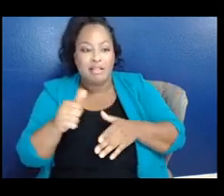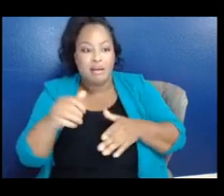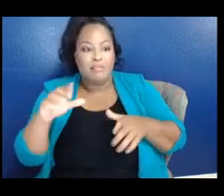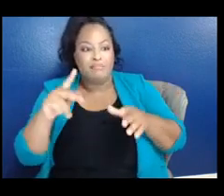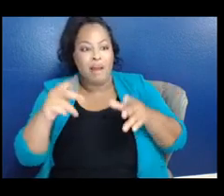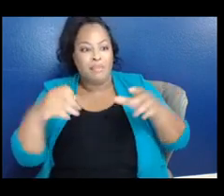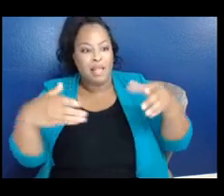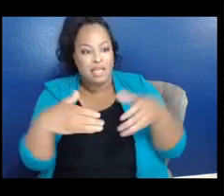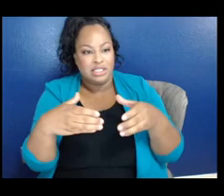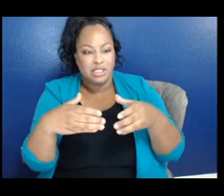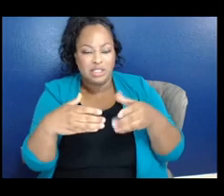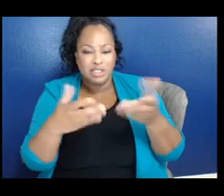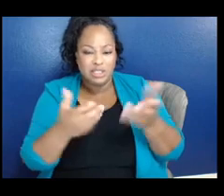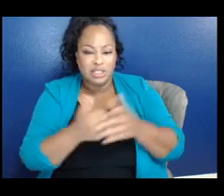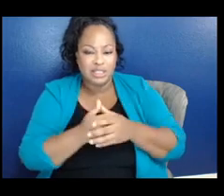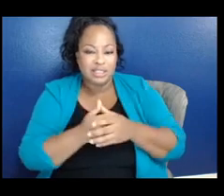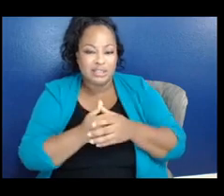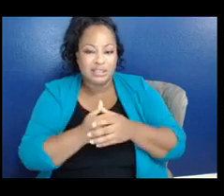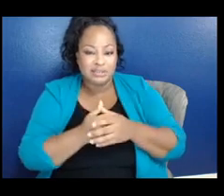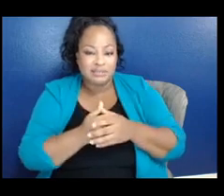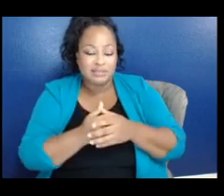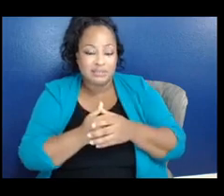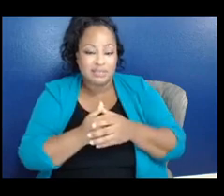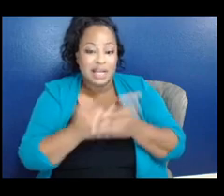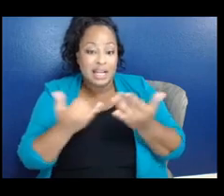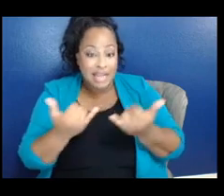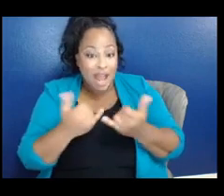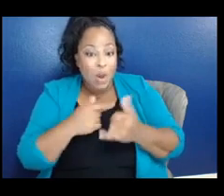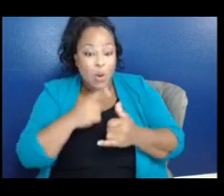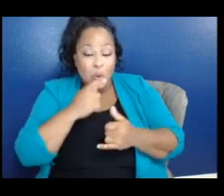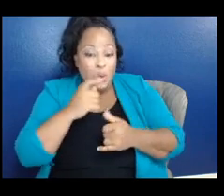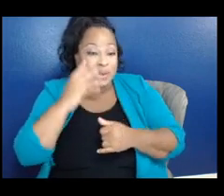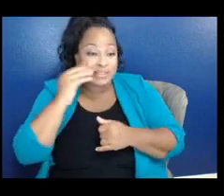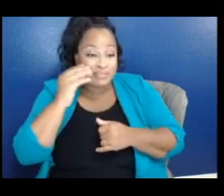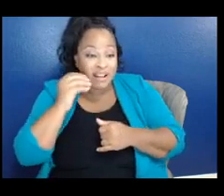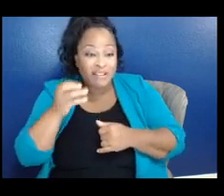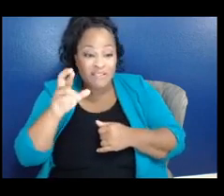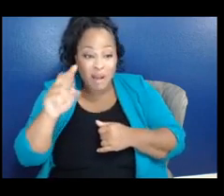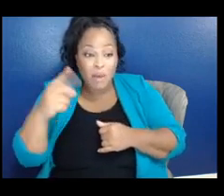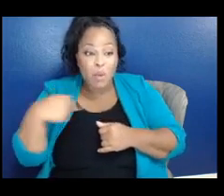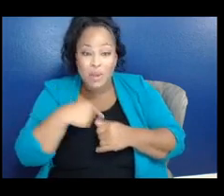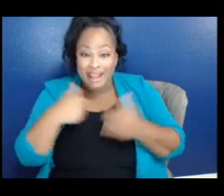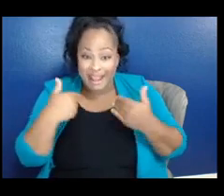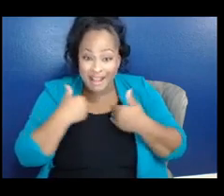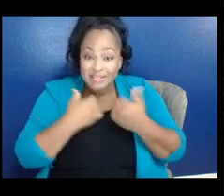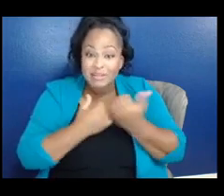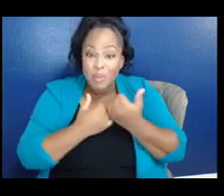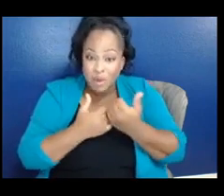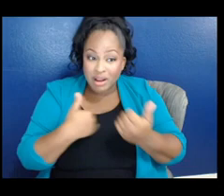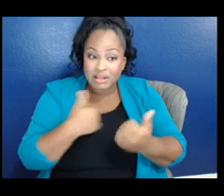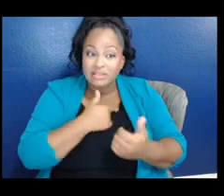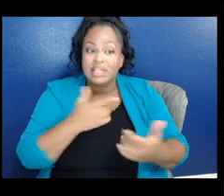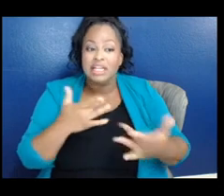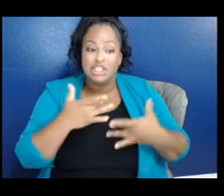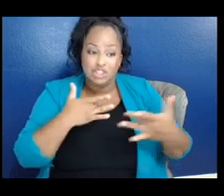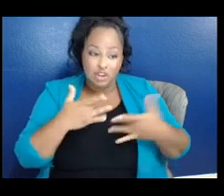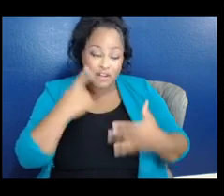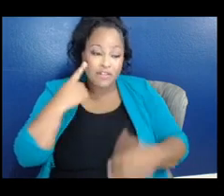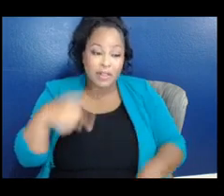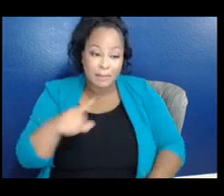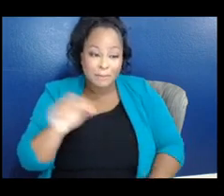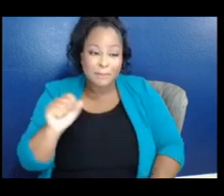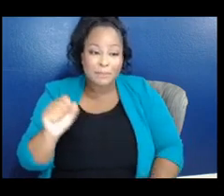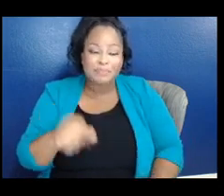populations that are really disproportionately experiencing fibroids, that we have in our corner and can turn to